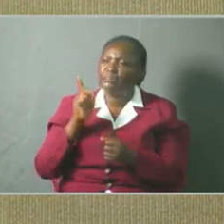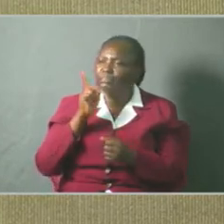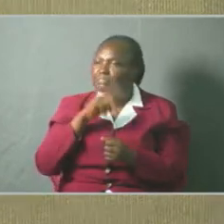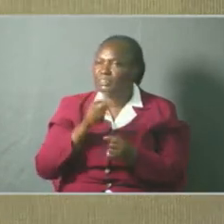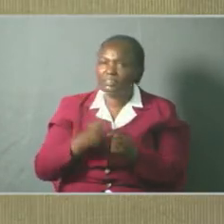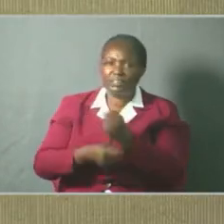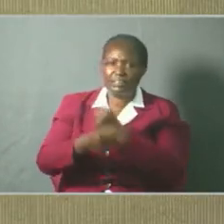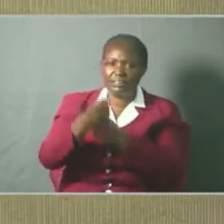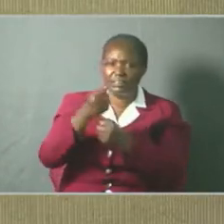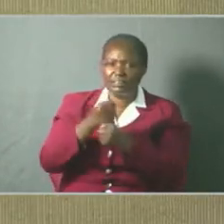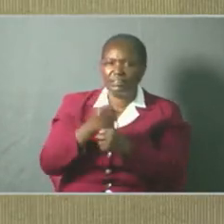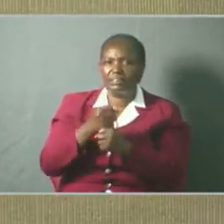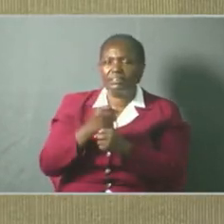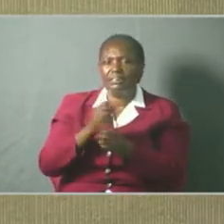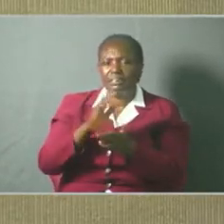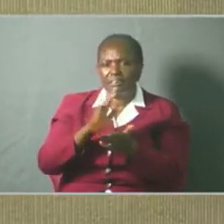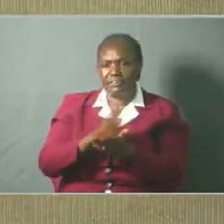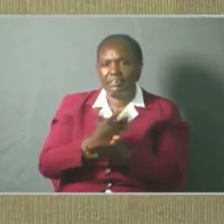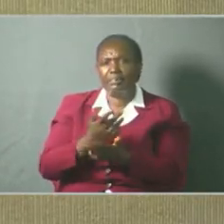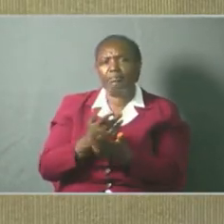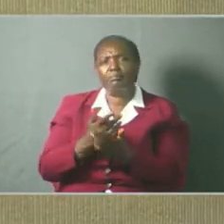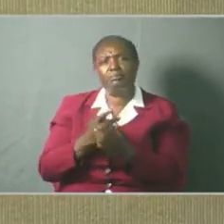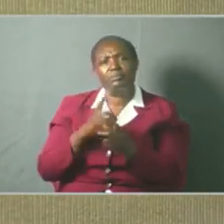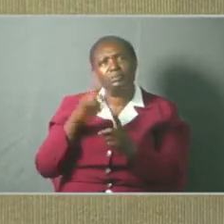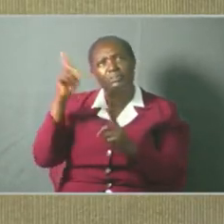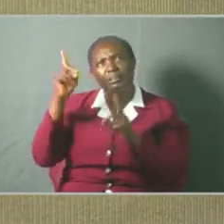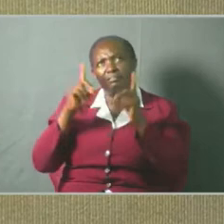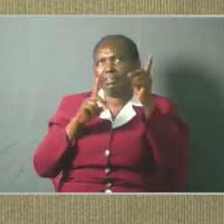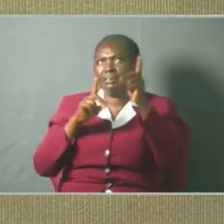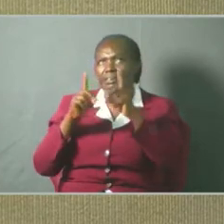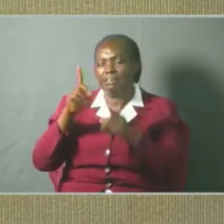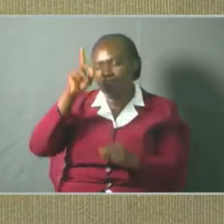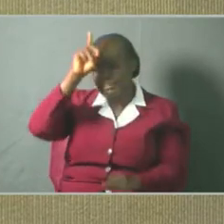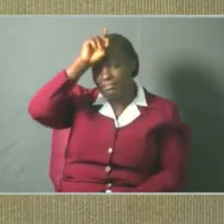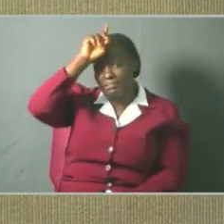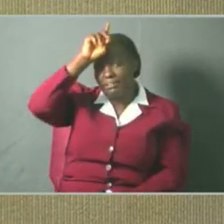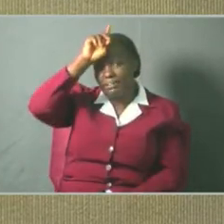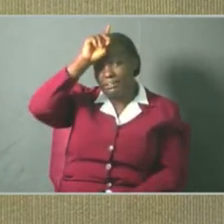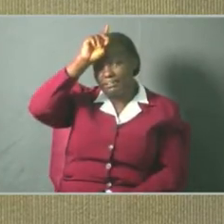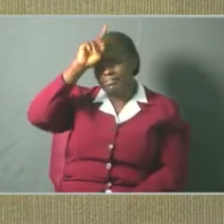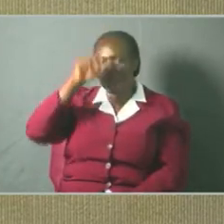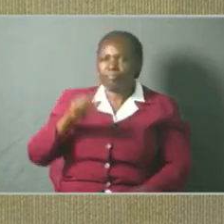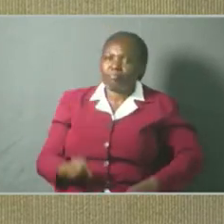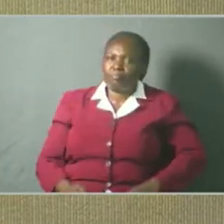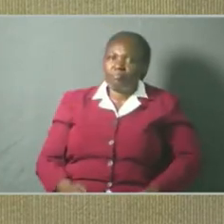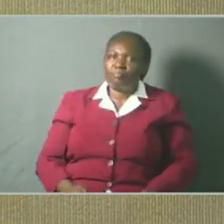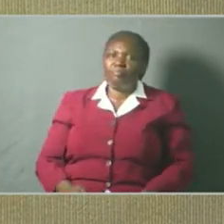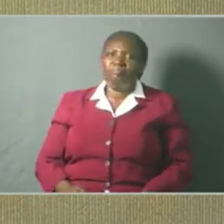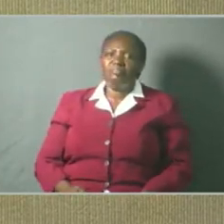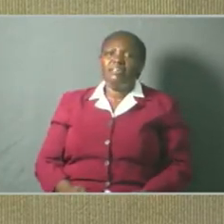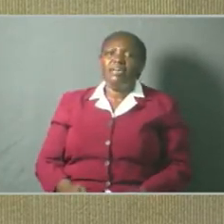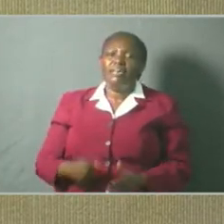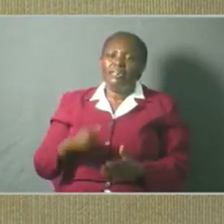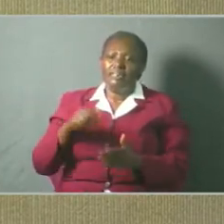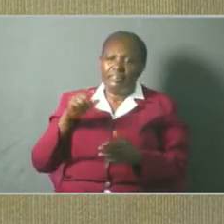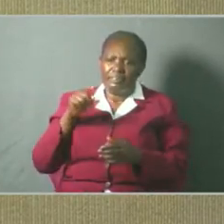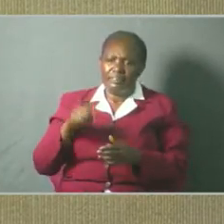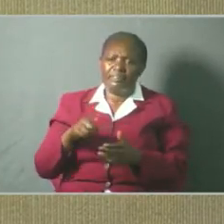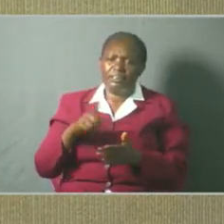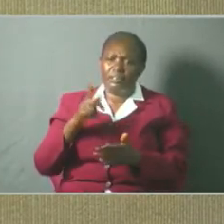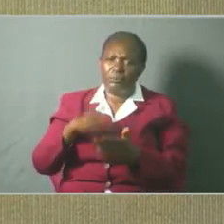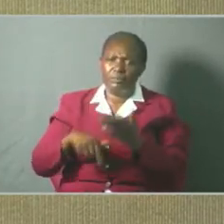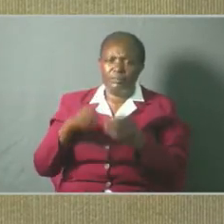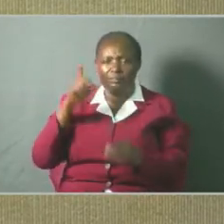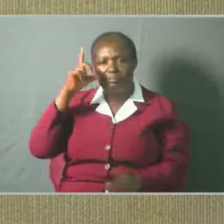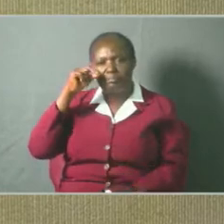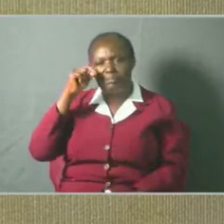of the year and some of us will be planning to travel as we are getting into the holidays and all that. So this is what Moses was